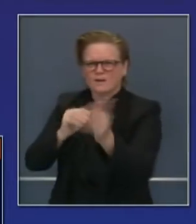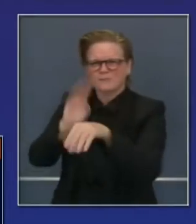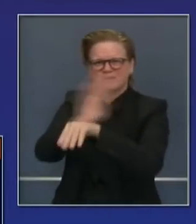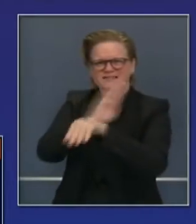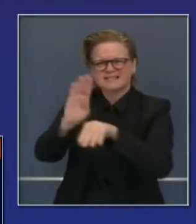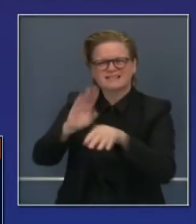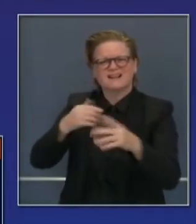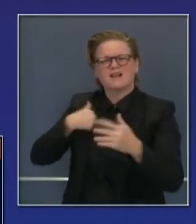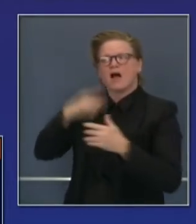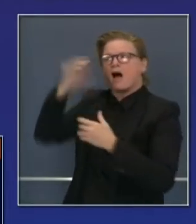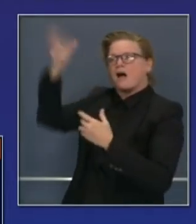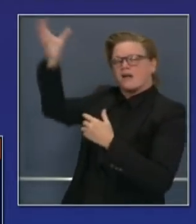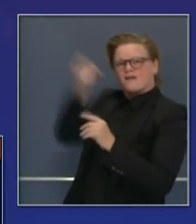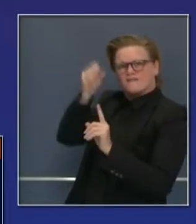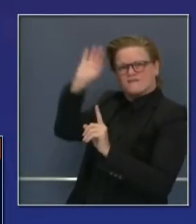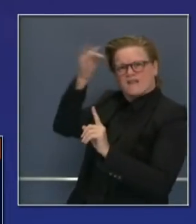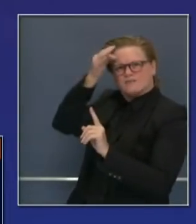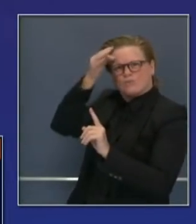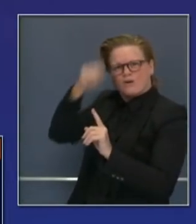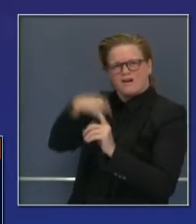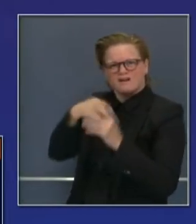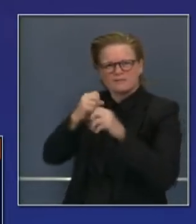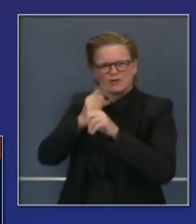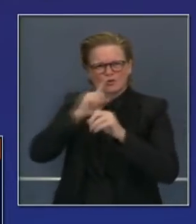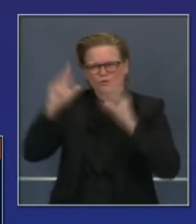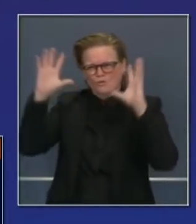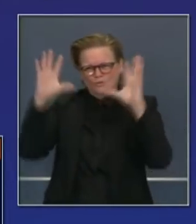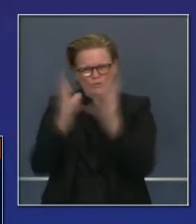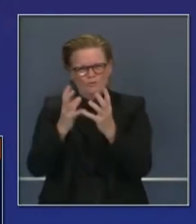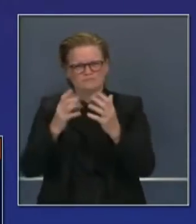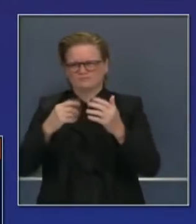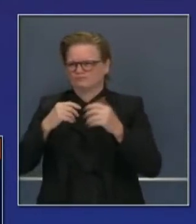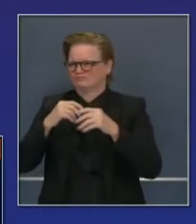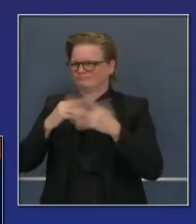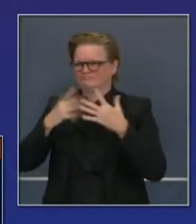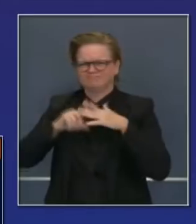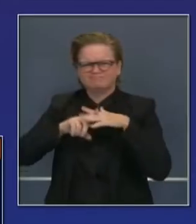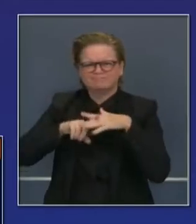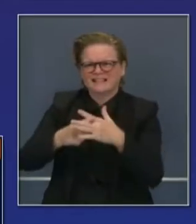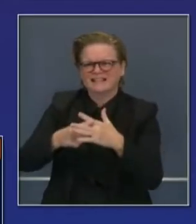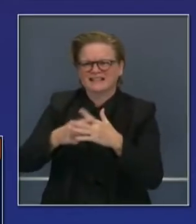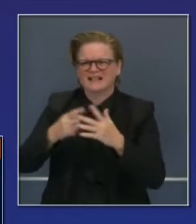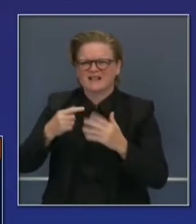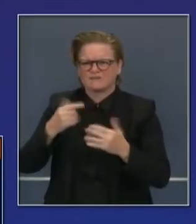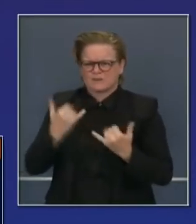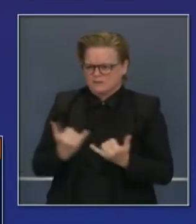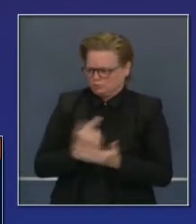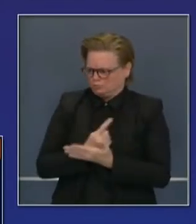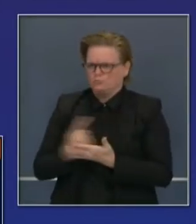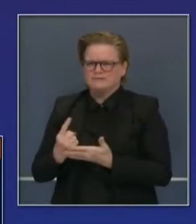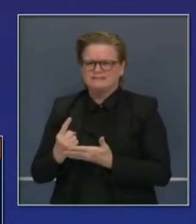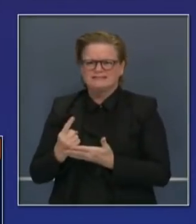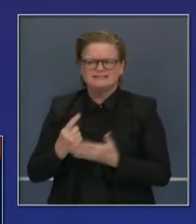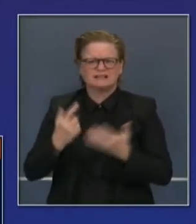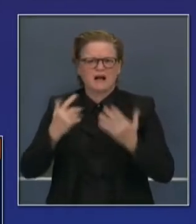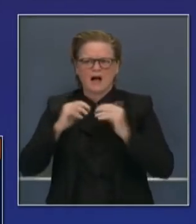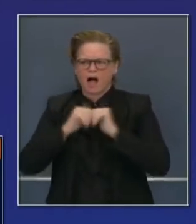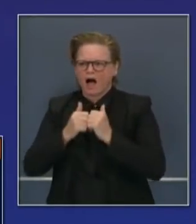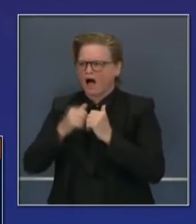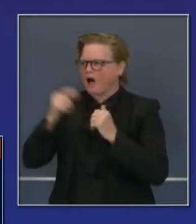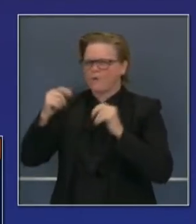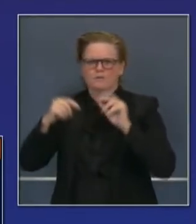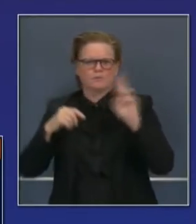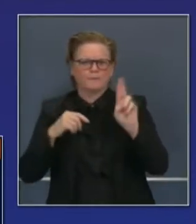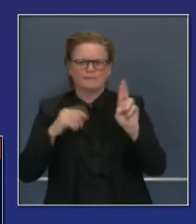encouraged by some of the activity, even since the beginning of this week, in terms of the bipartisan efforts that are occurring in